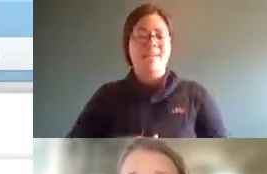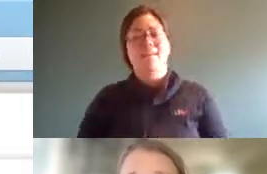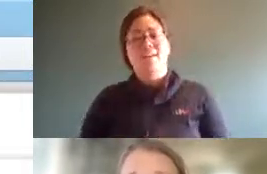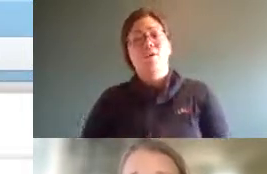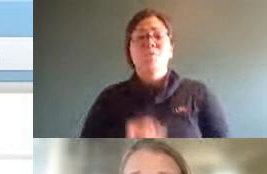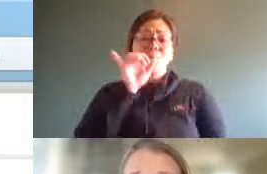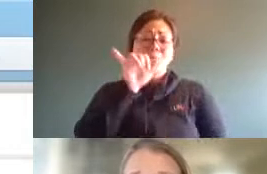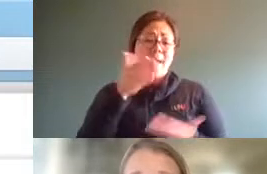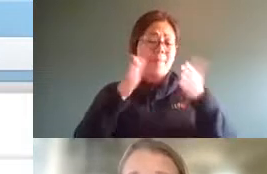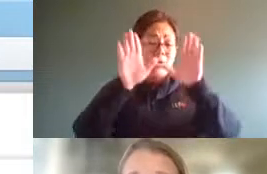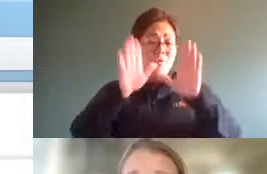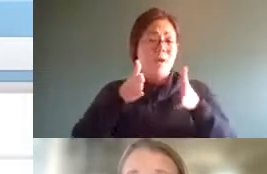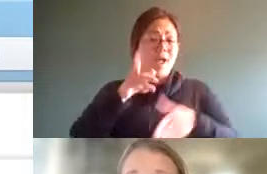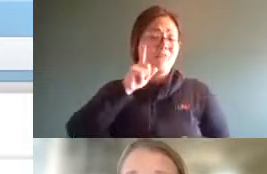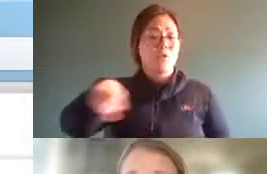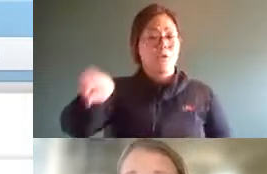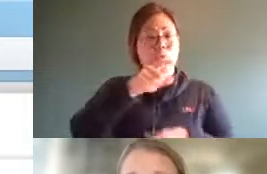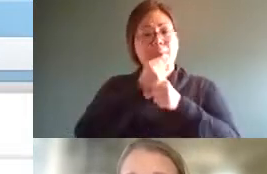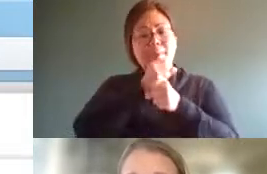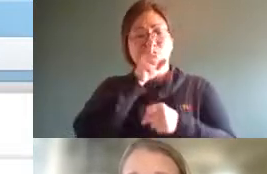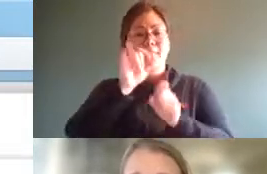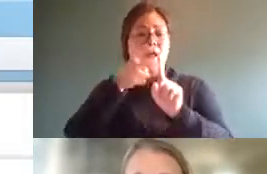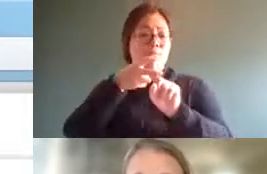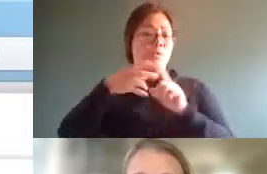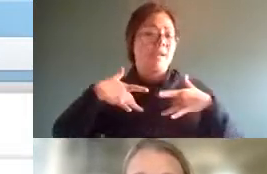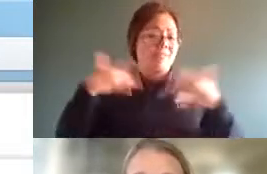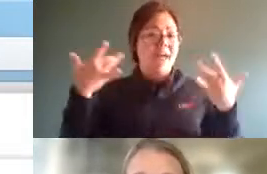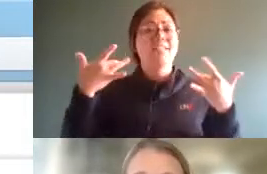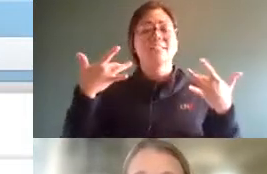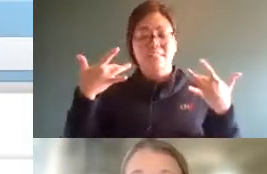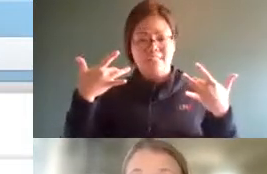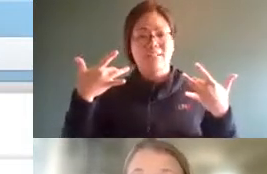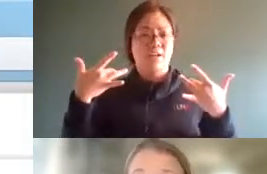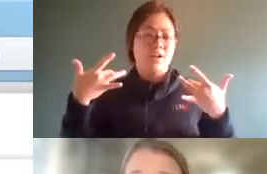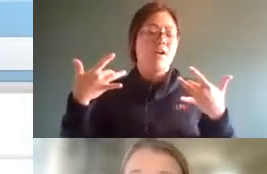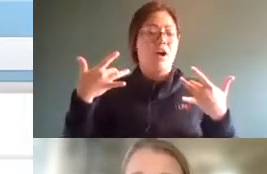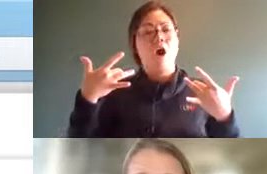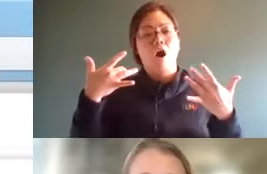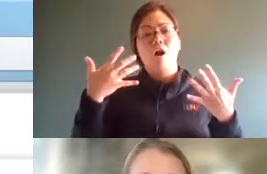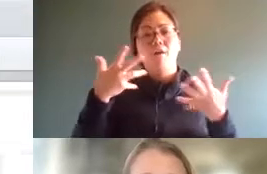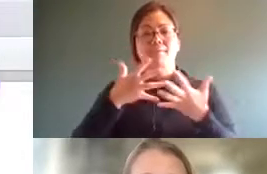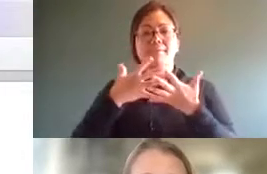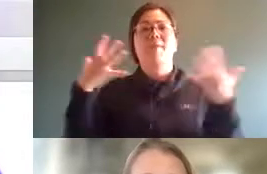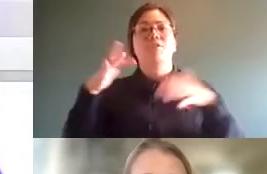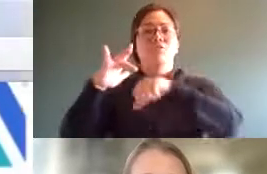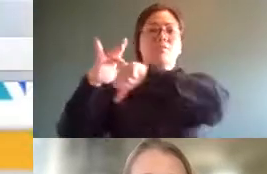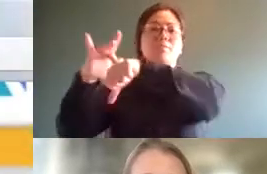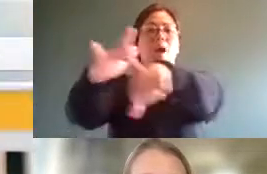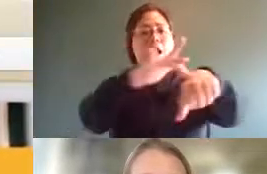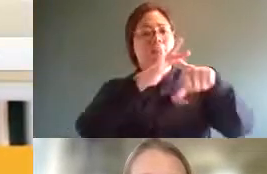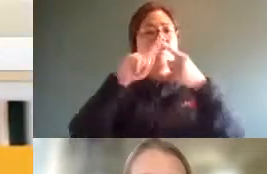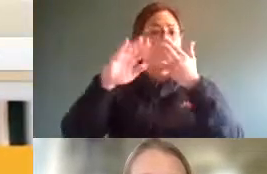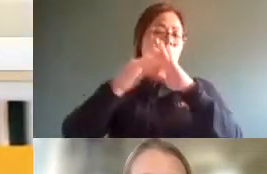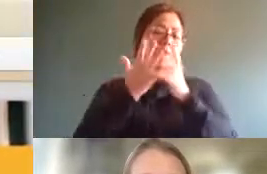great way for you all to make sure that those recruitment events are as far-reaching as possible.